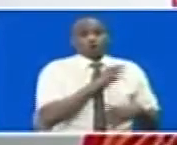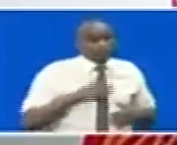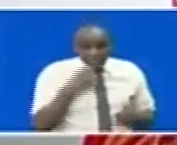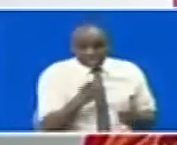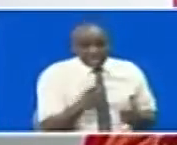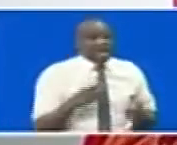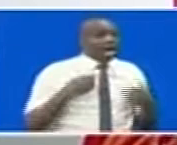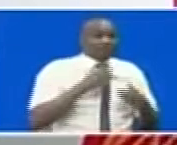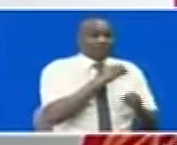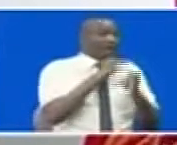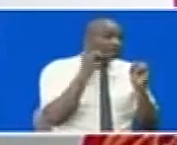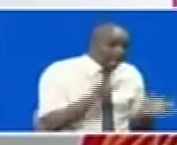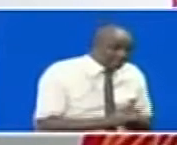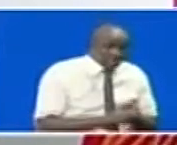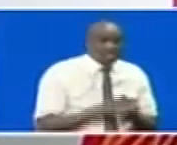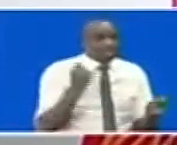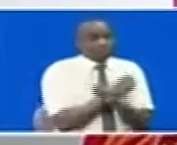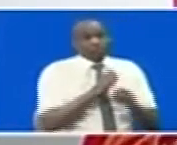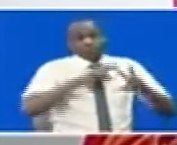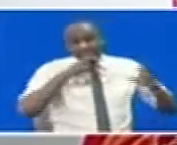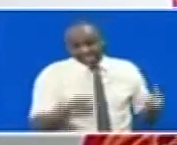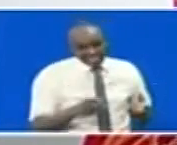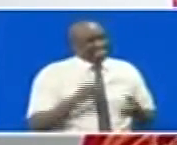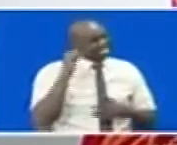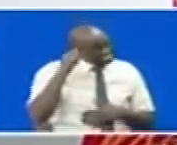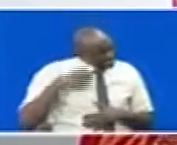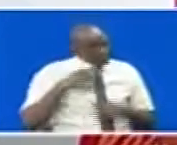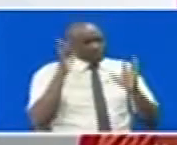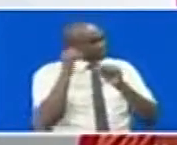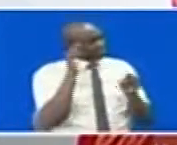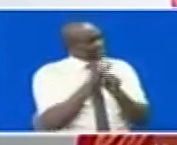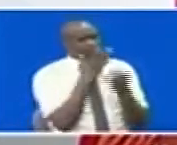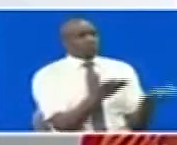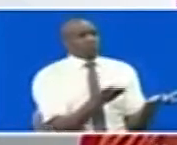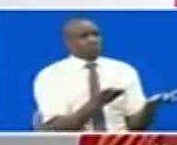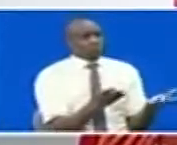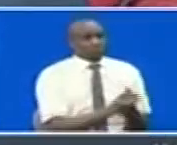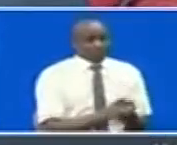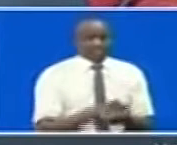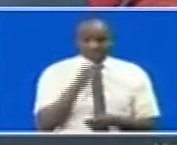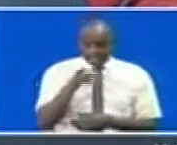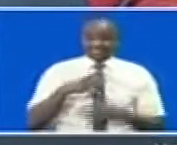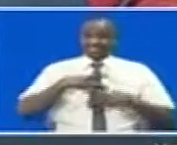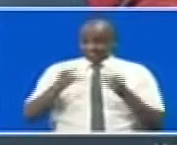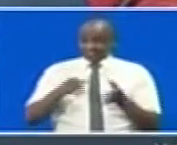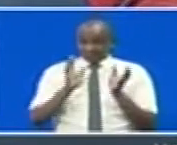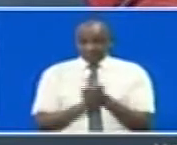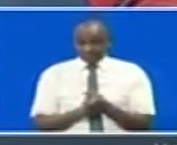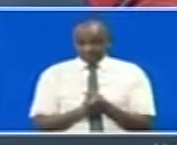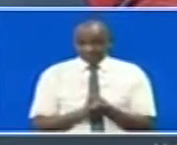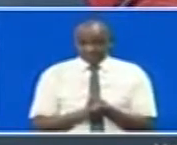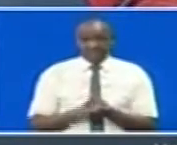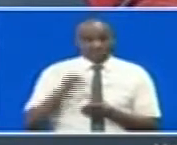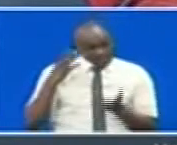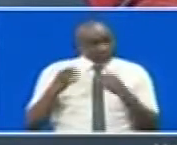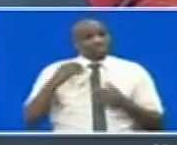the instruments to do what Kenyans expect to be done, and they are still in office. Okay, that's an interesting one. I don't know if we still have the